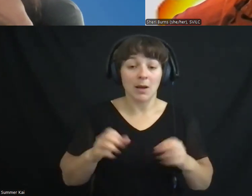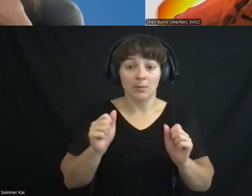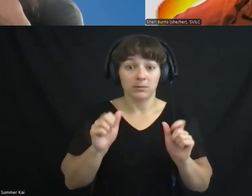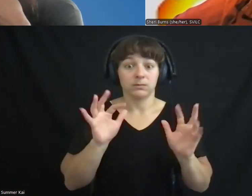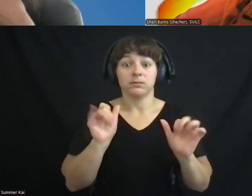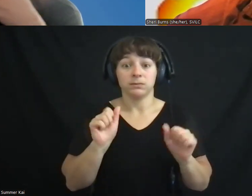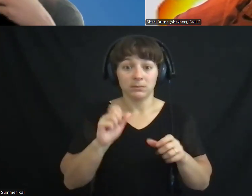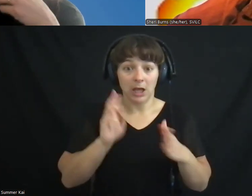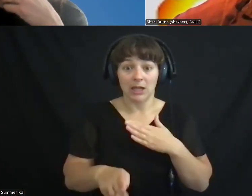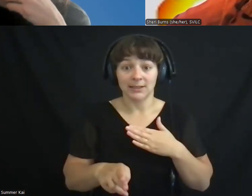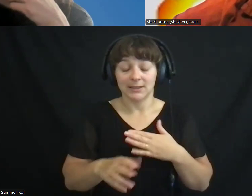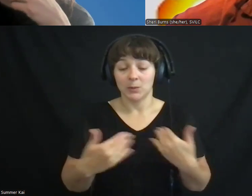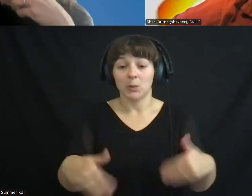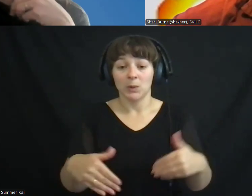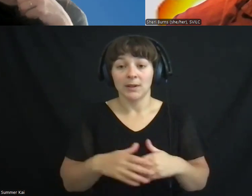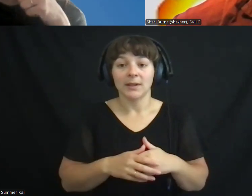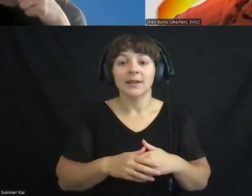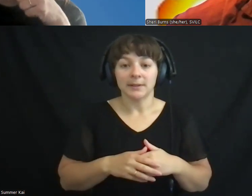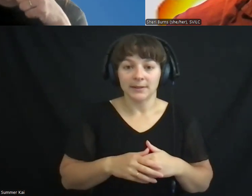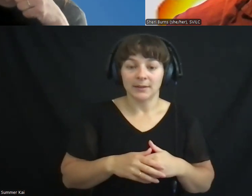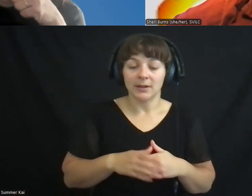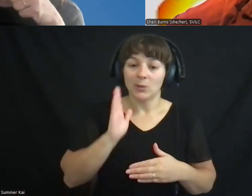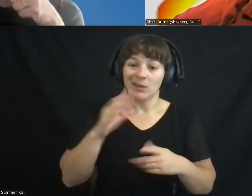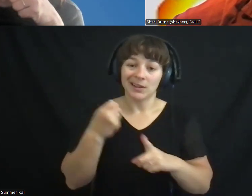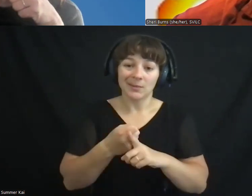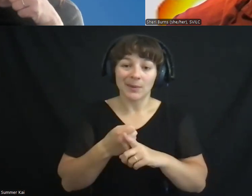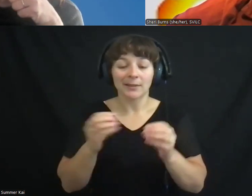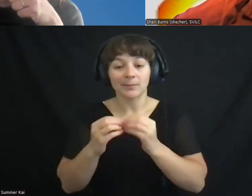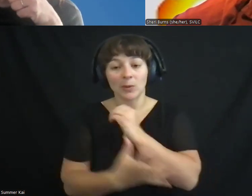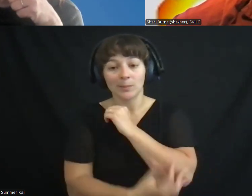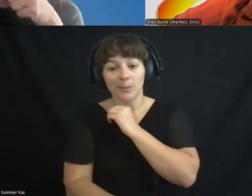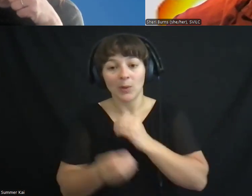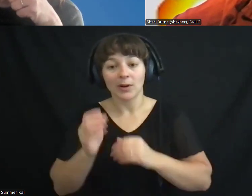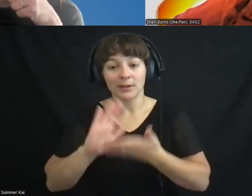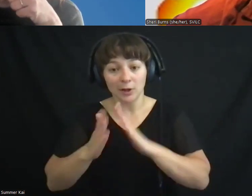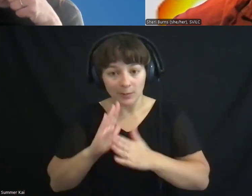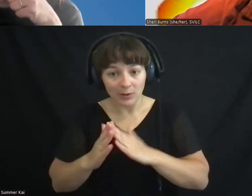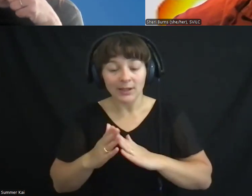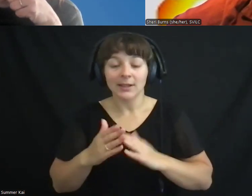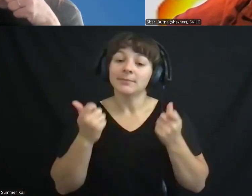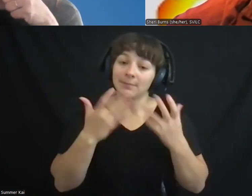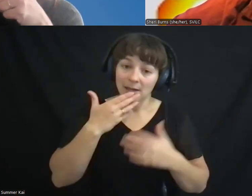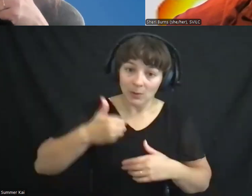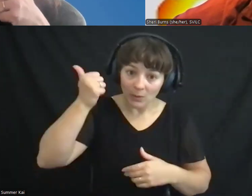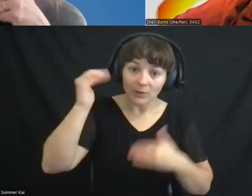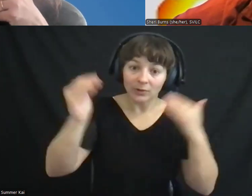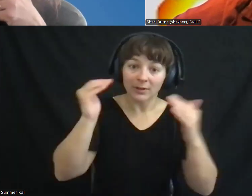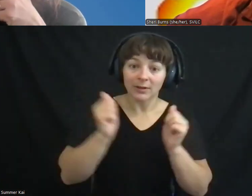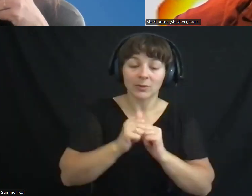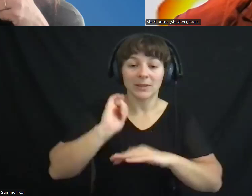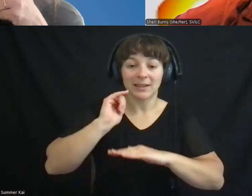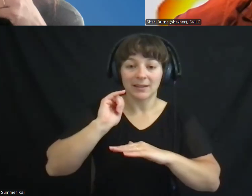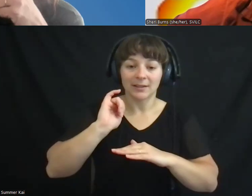affect our poorer community members, including many older adults who are on fixed income and people